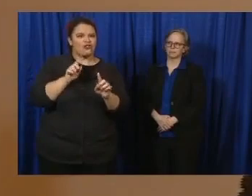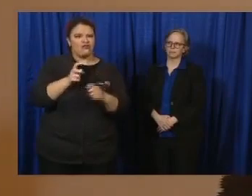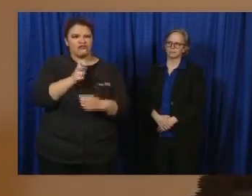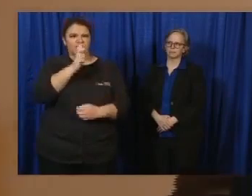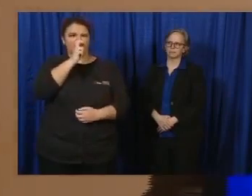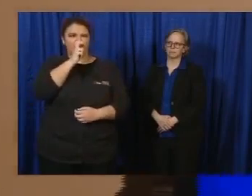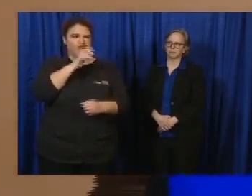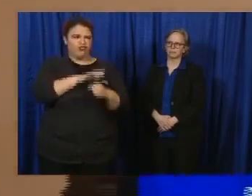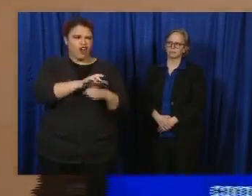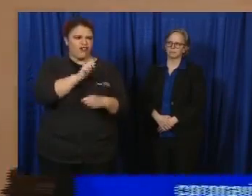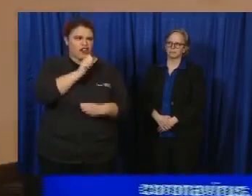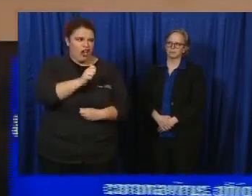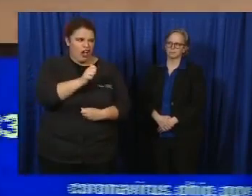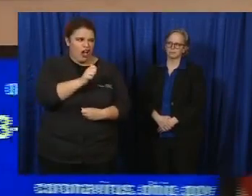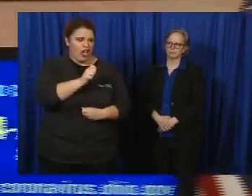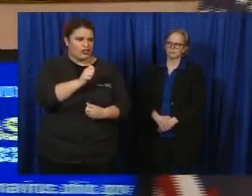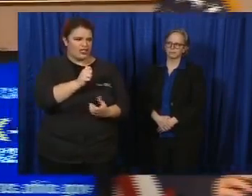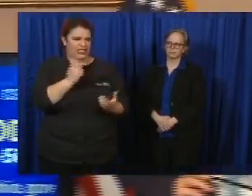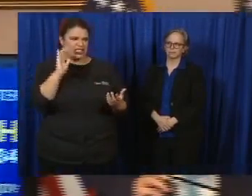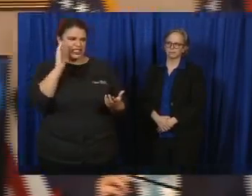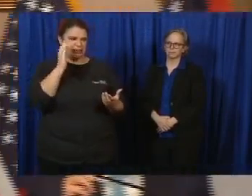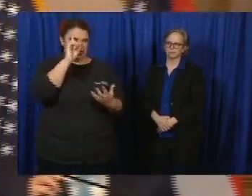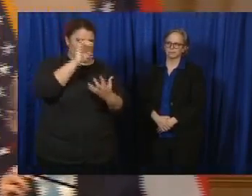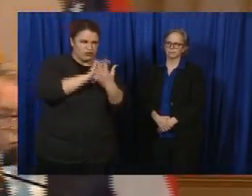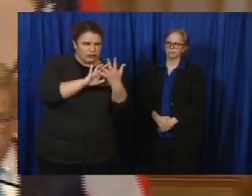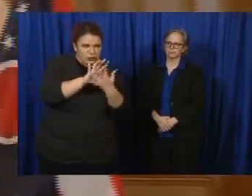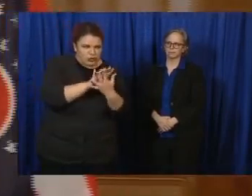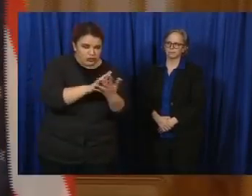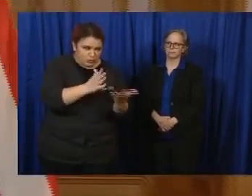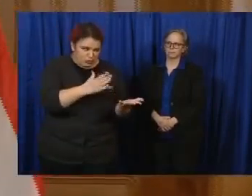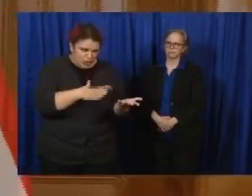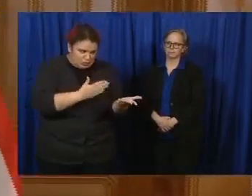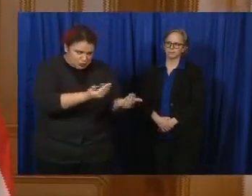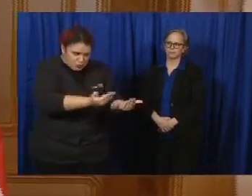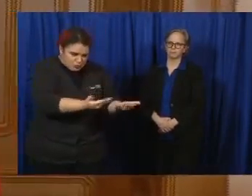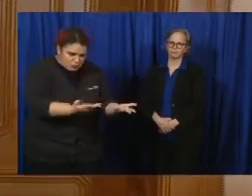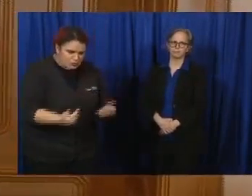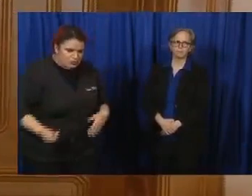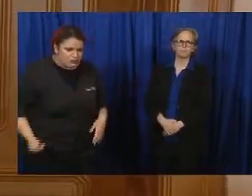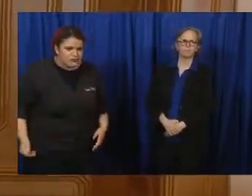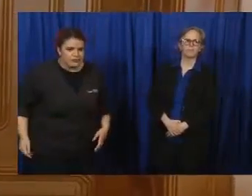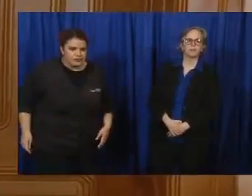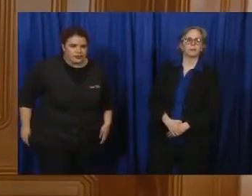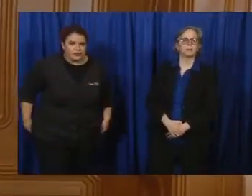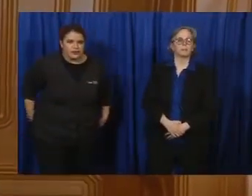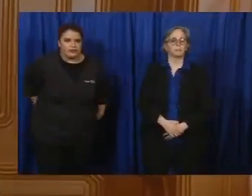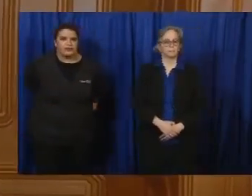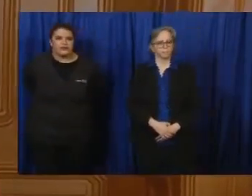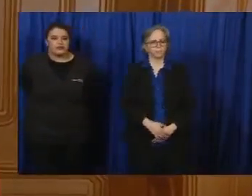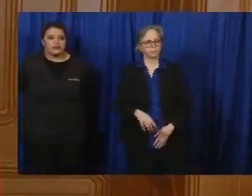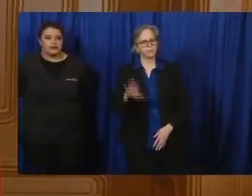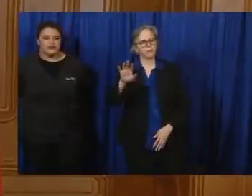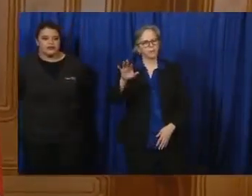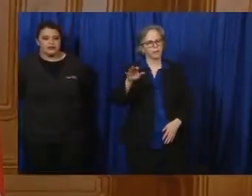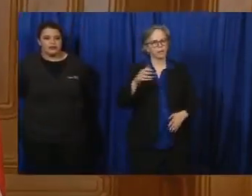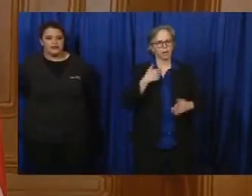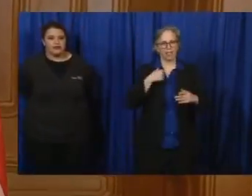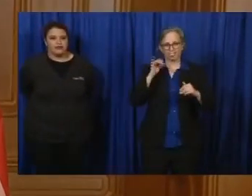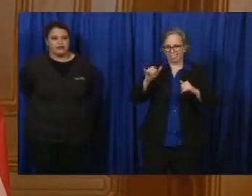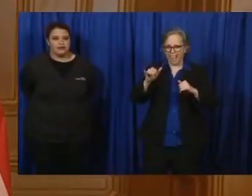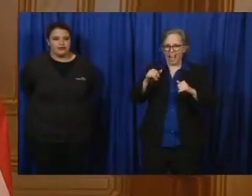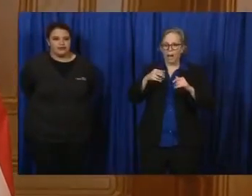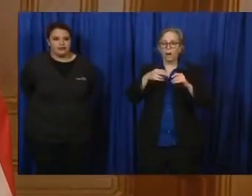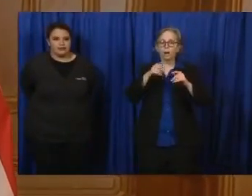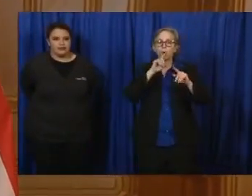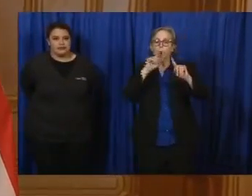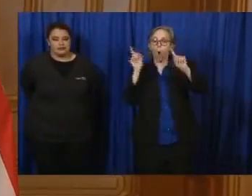mixed messages. Can you address that, please? Well, we continue to review the order. In fact, we're in the